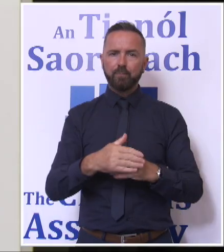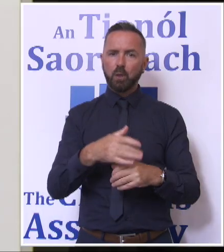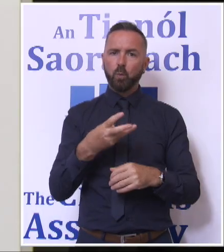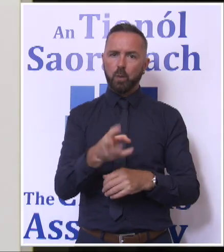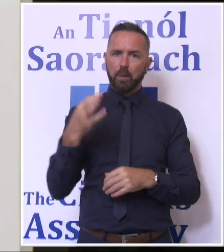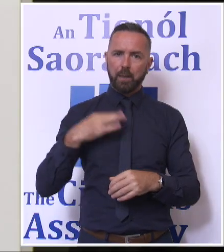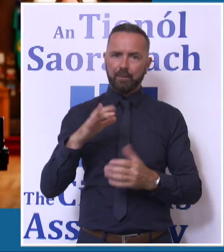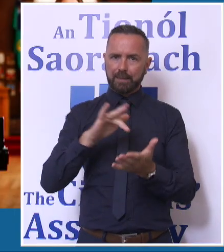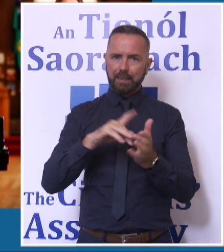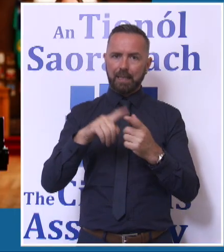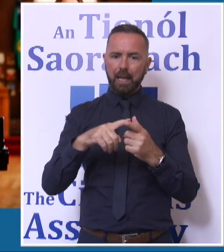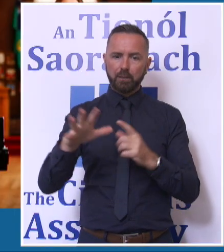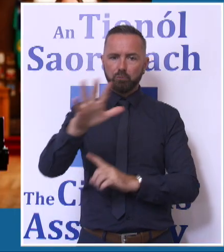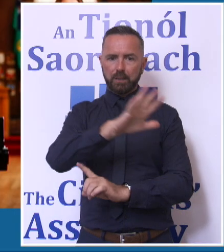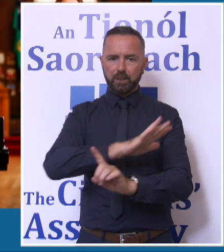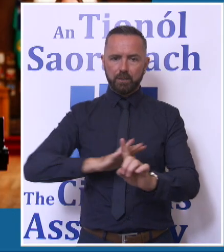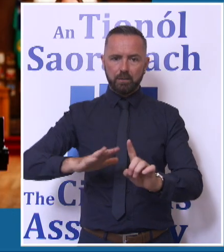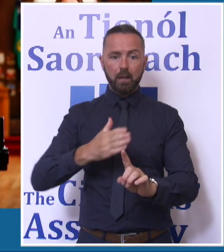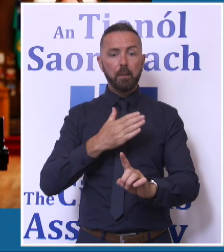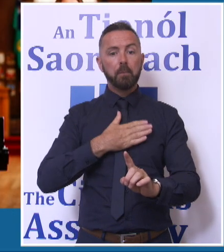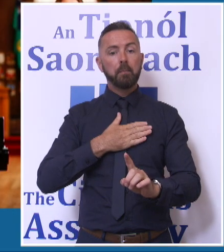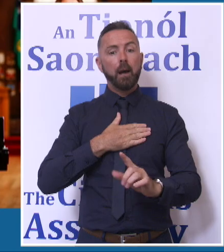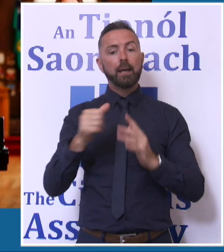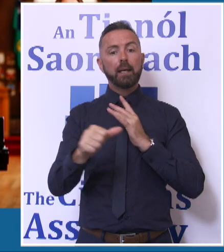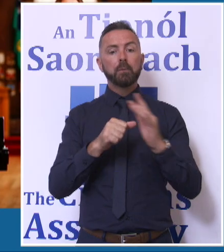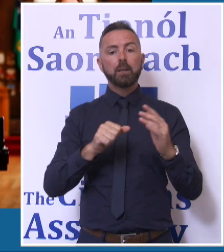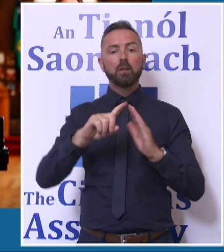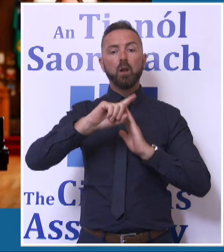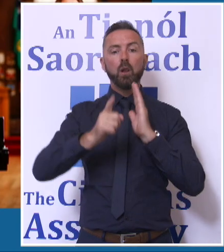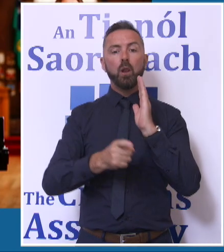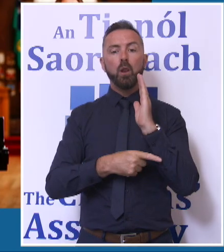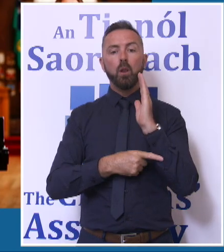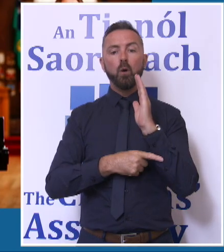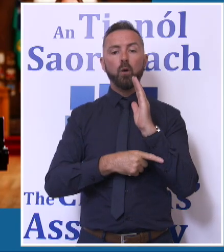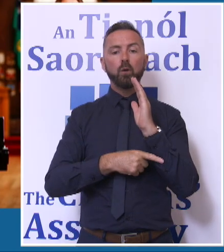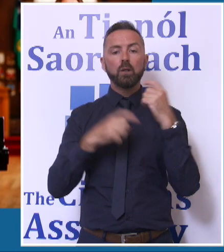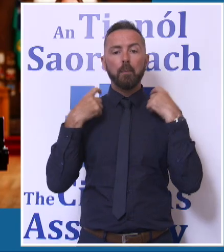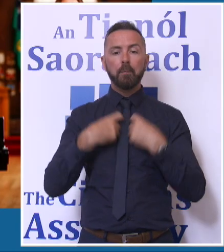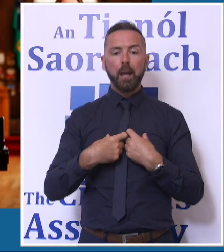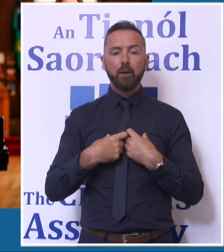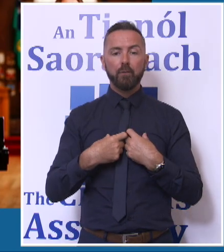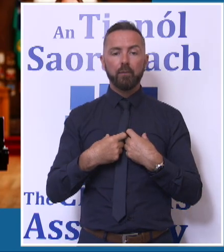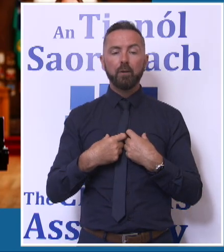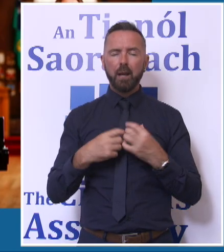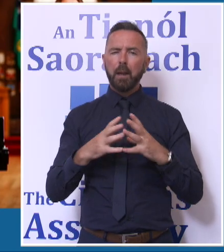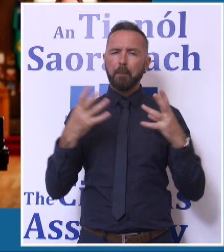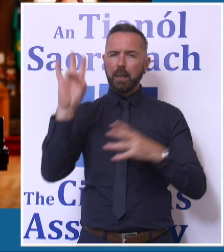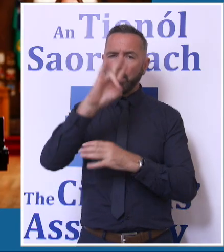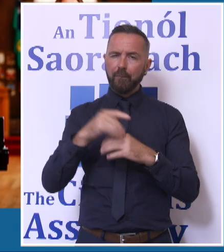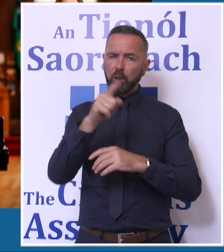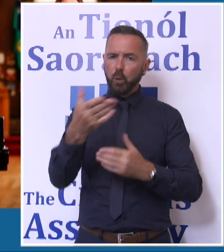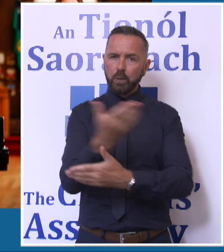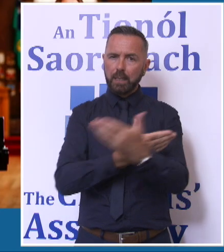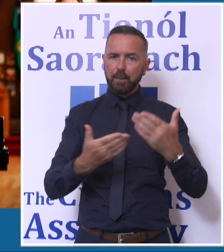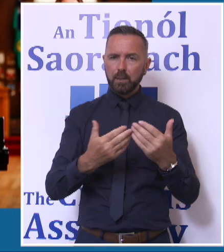and the region. In my experience as Lord Mayor and a councillor, the big questions for your deliberations are: what